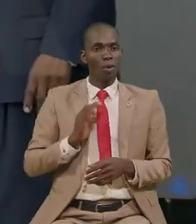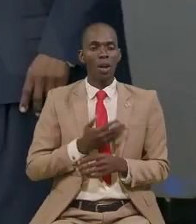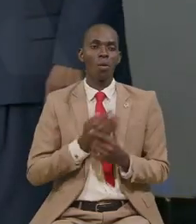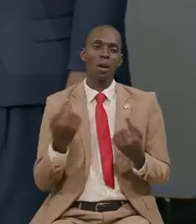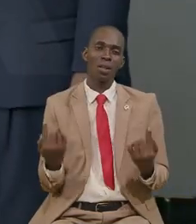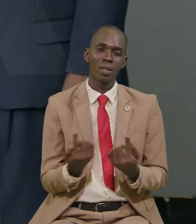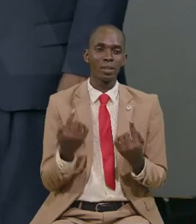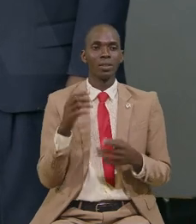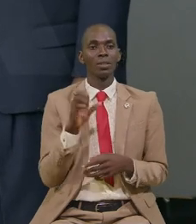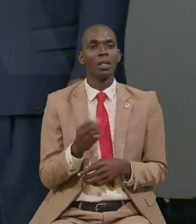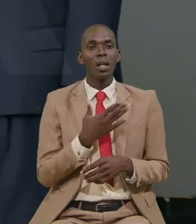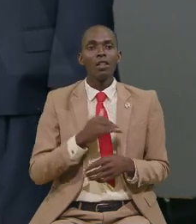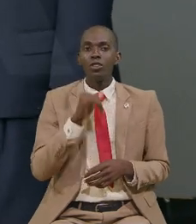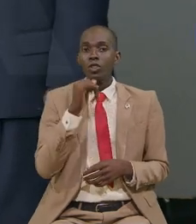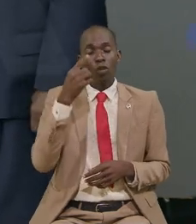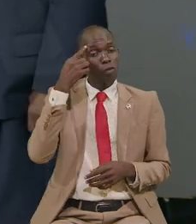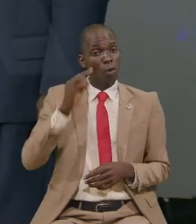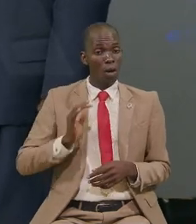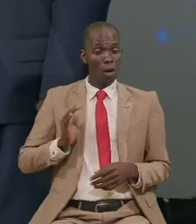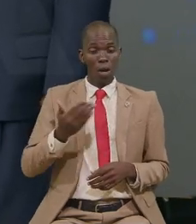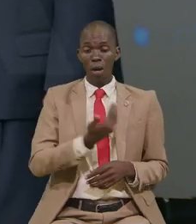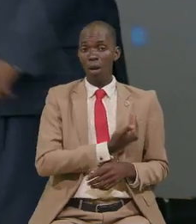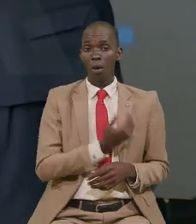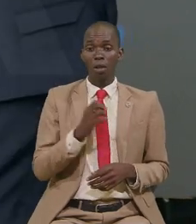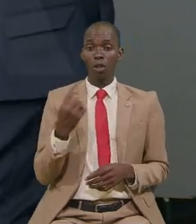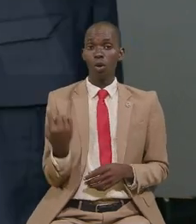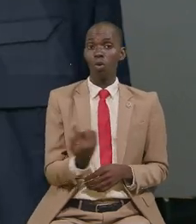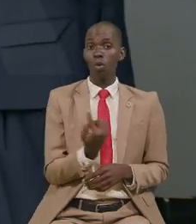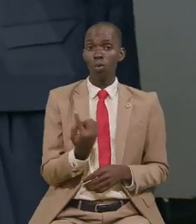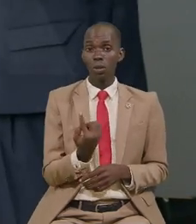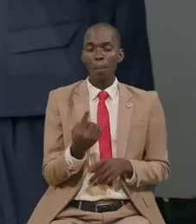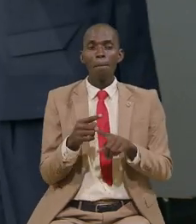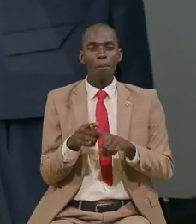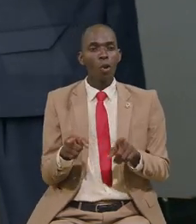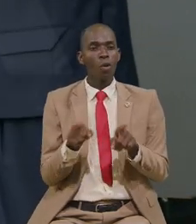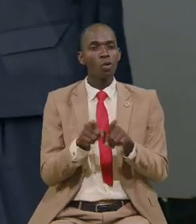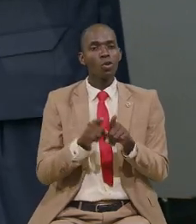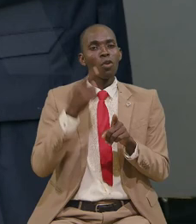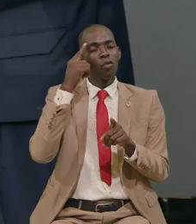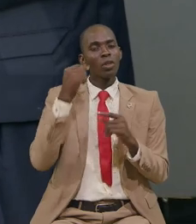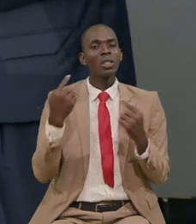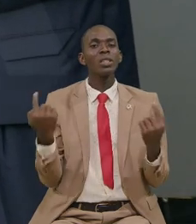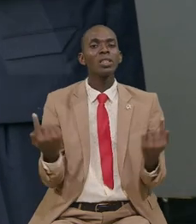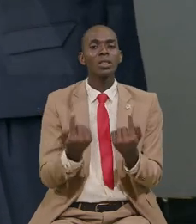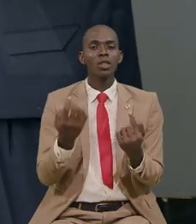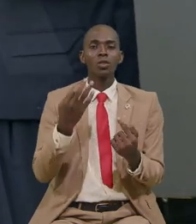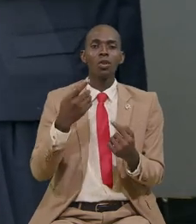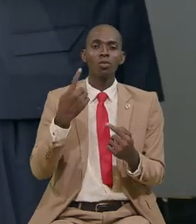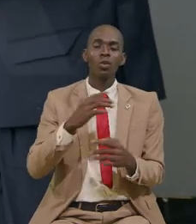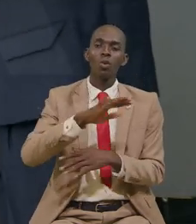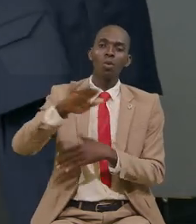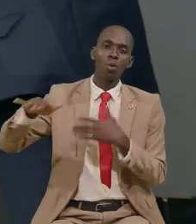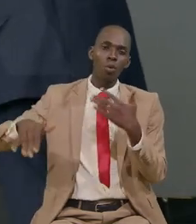and not only for our sins, for ours only, but also for the sins of